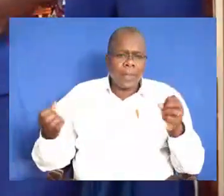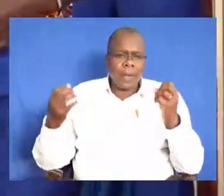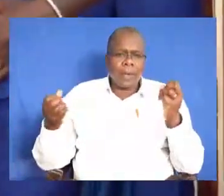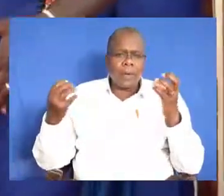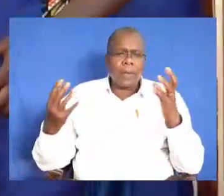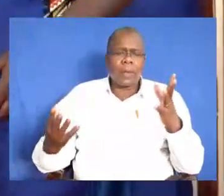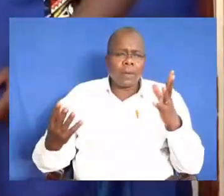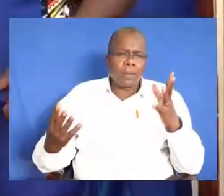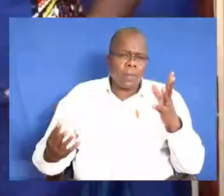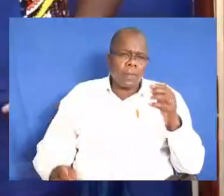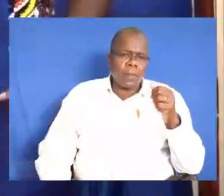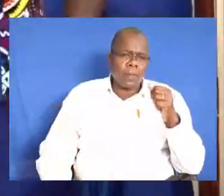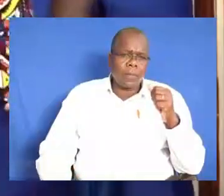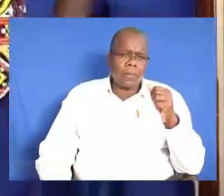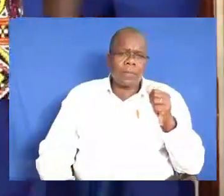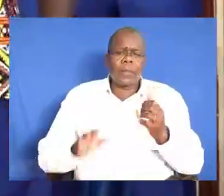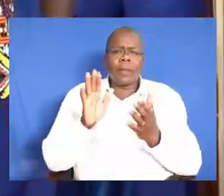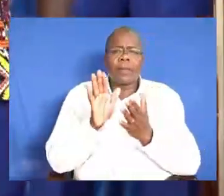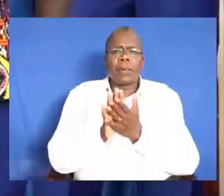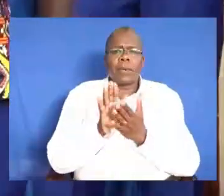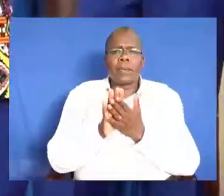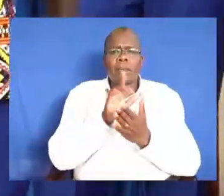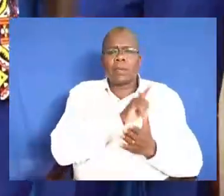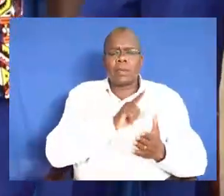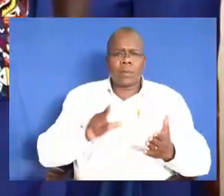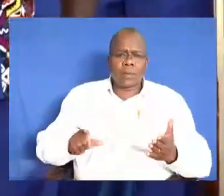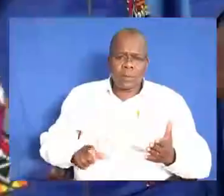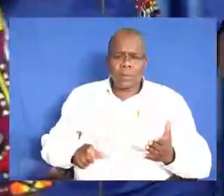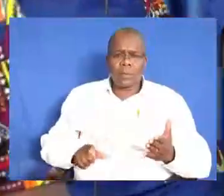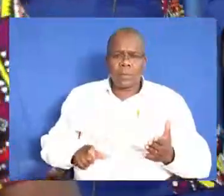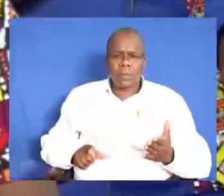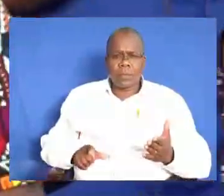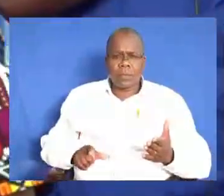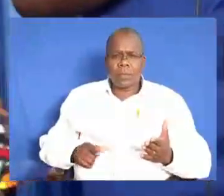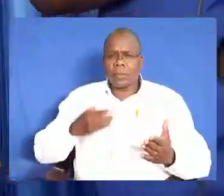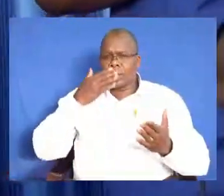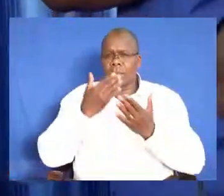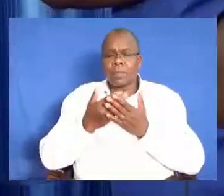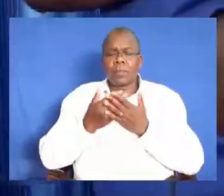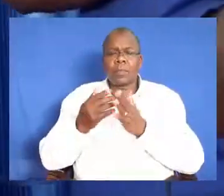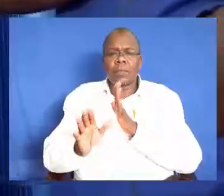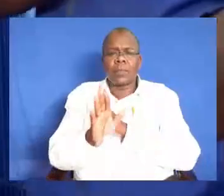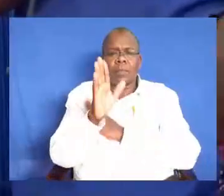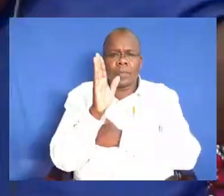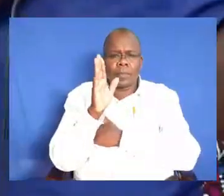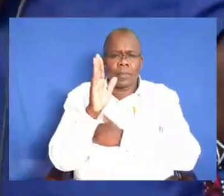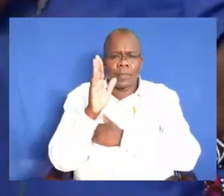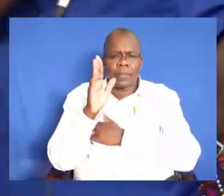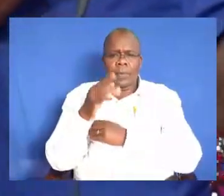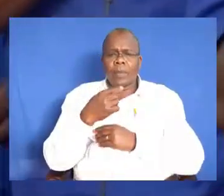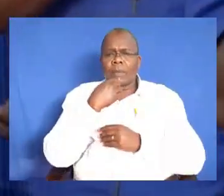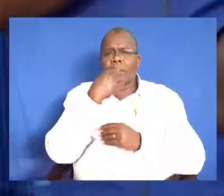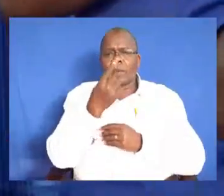Hallelujah. Amen. Bwana Yesu asifiwe. Amen. Tunashukuru Mungu. Tunaenda kumwambia